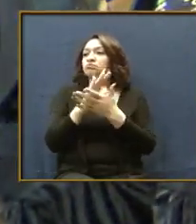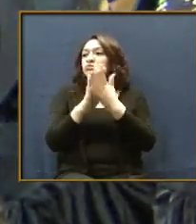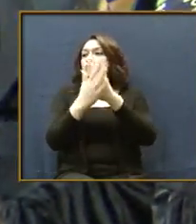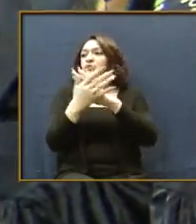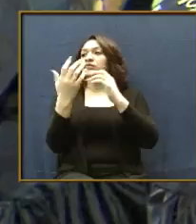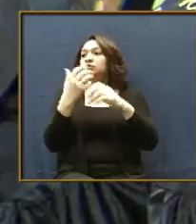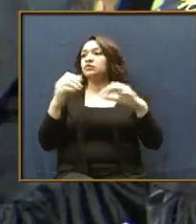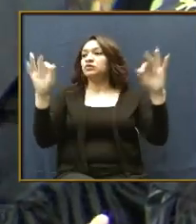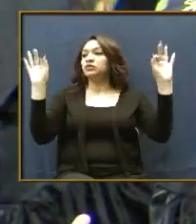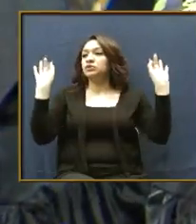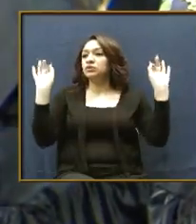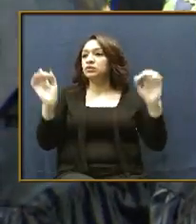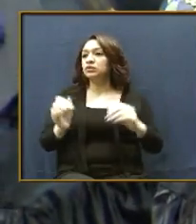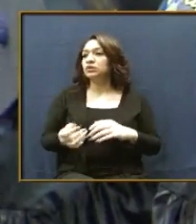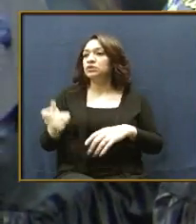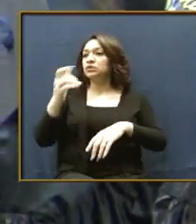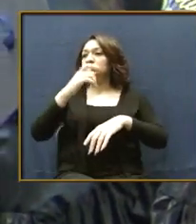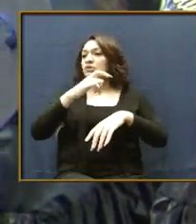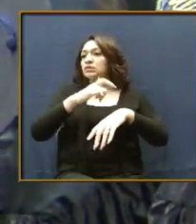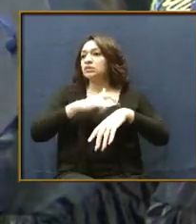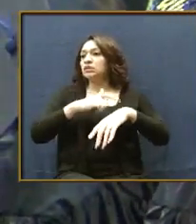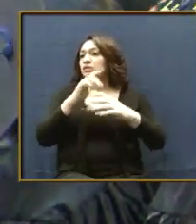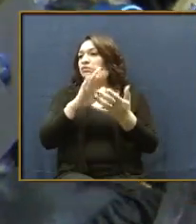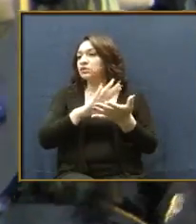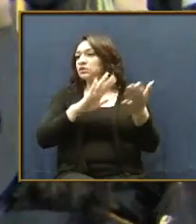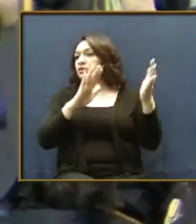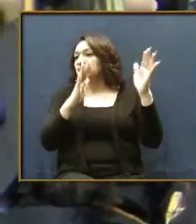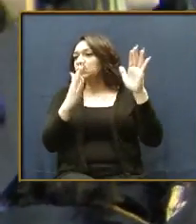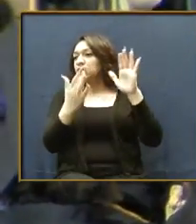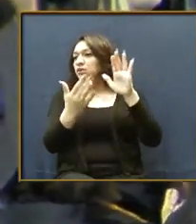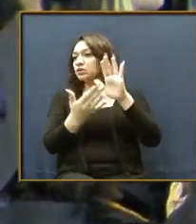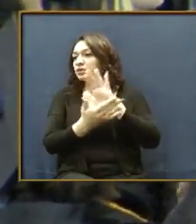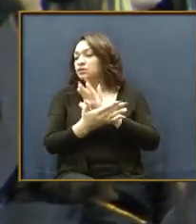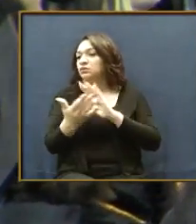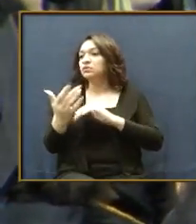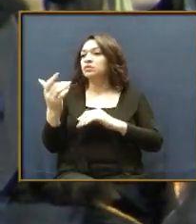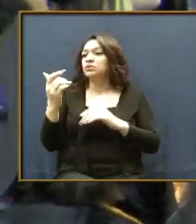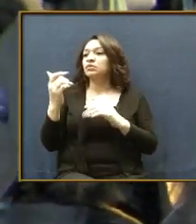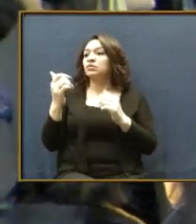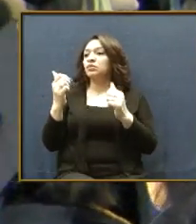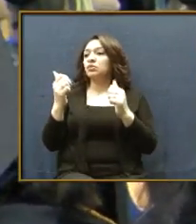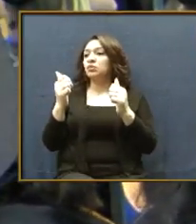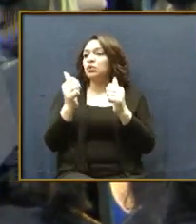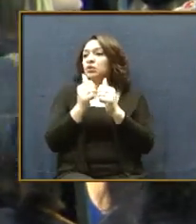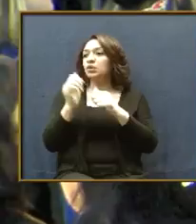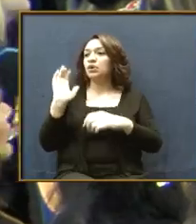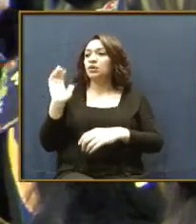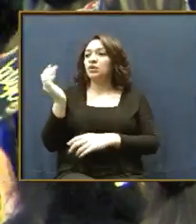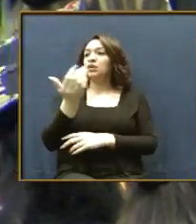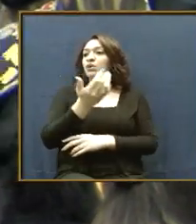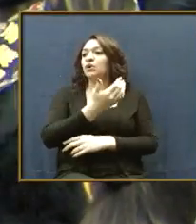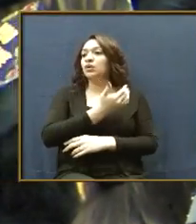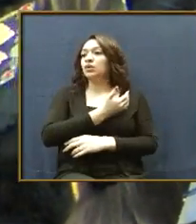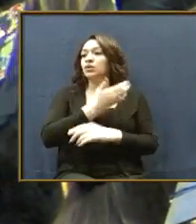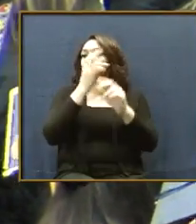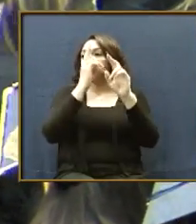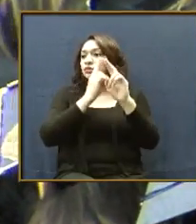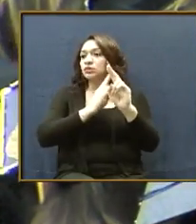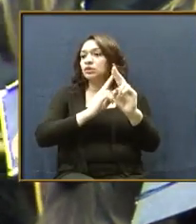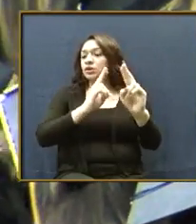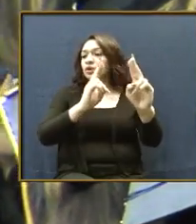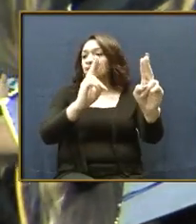In time to come, when our ideals shall come